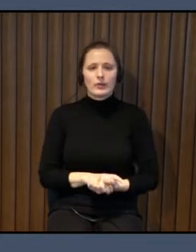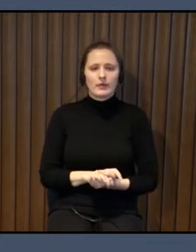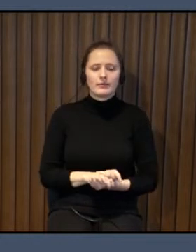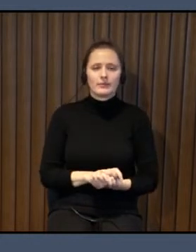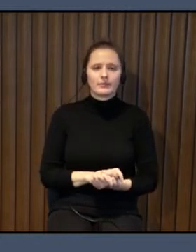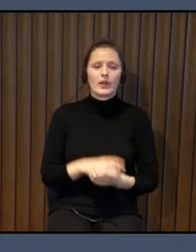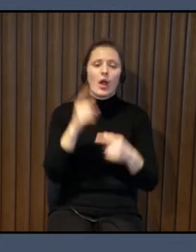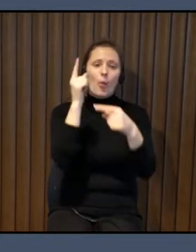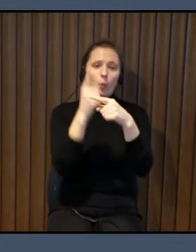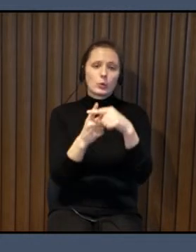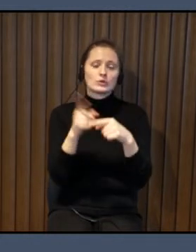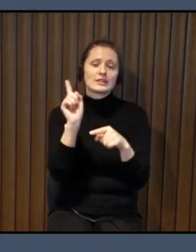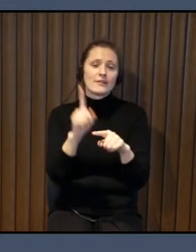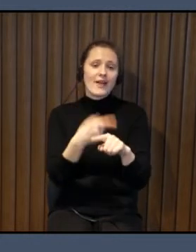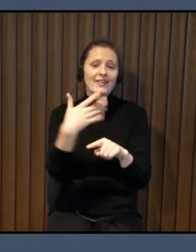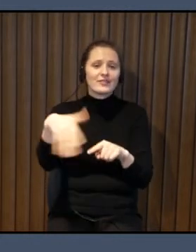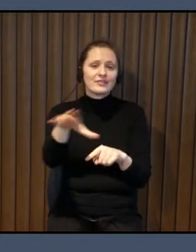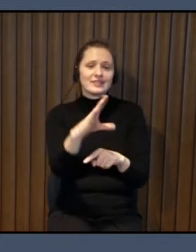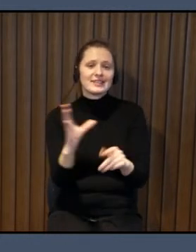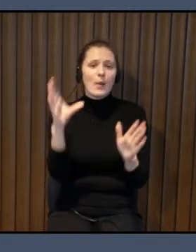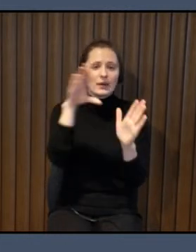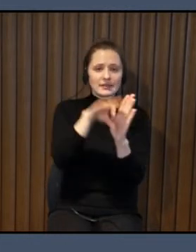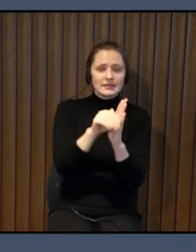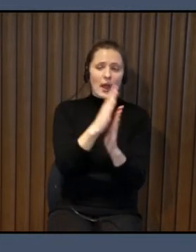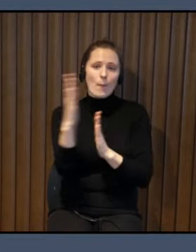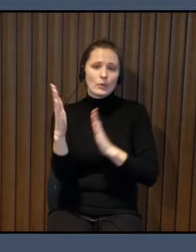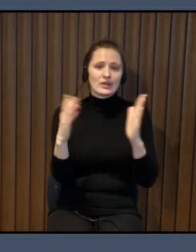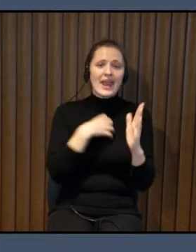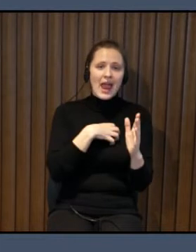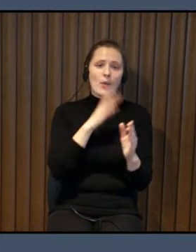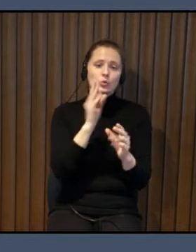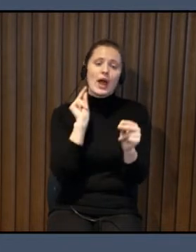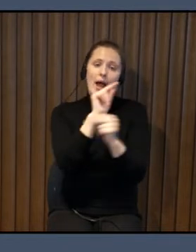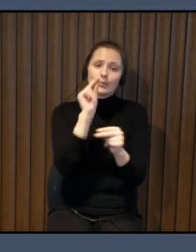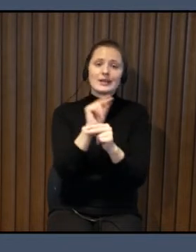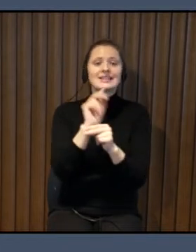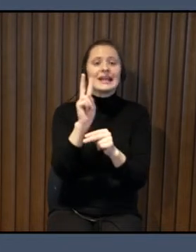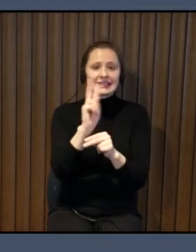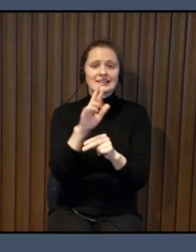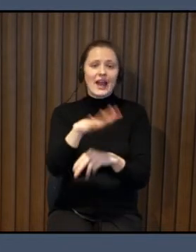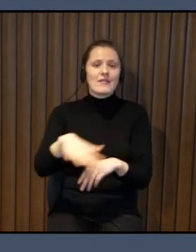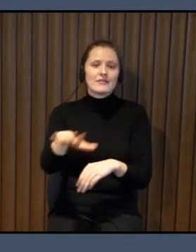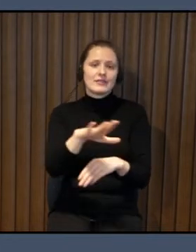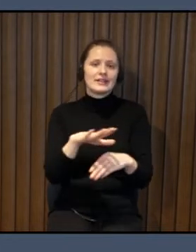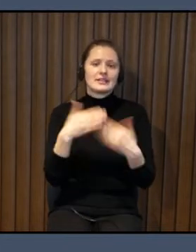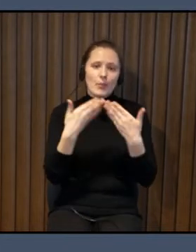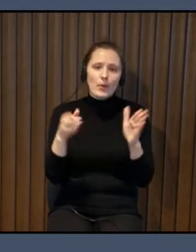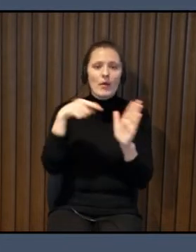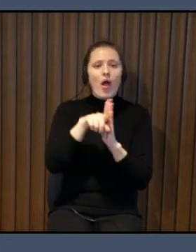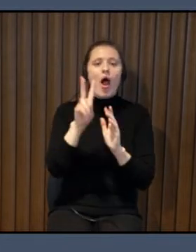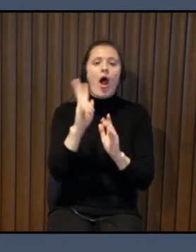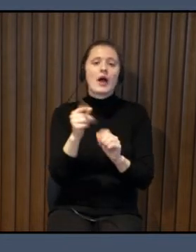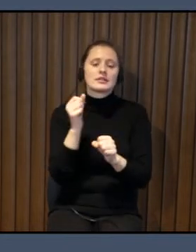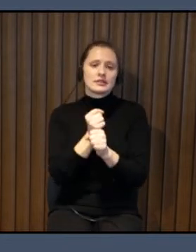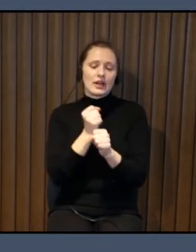the control mechanism foreseen also for sanctions, as well as all